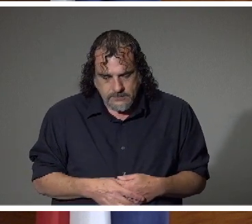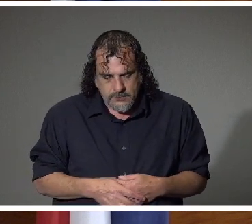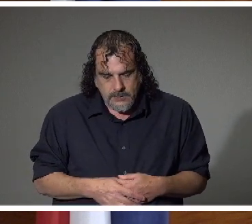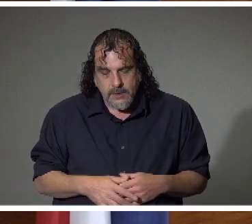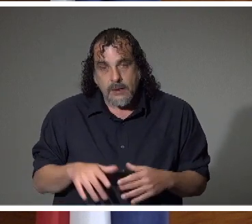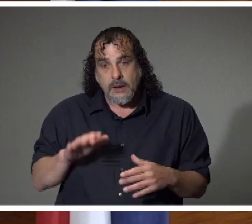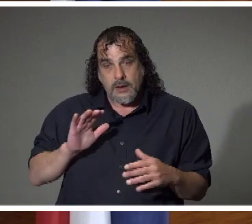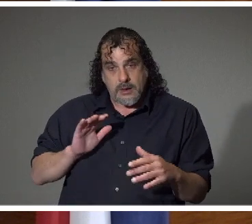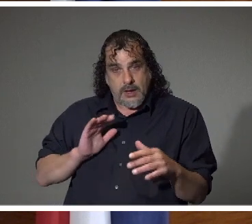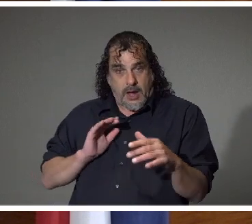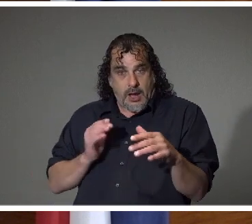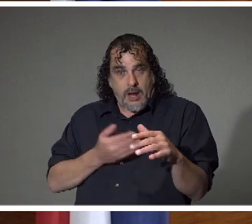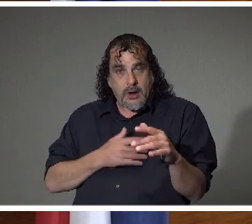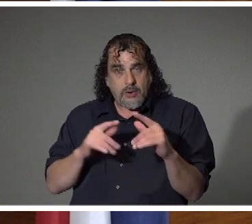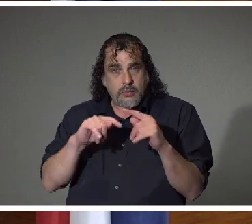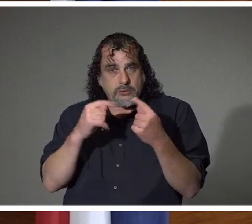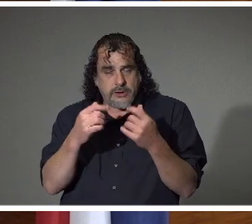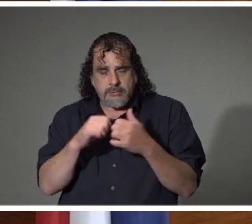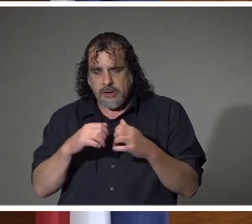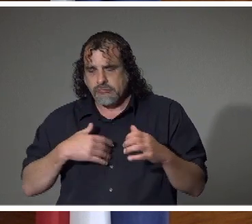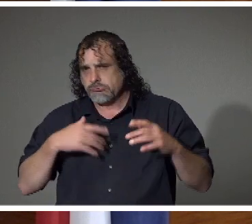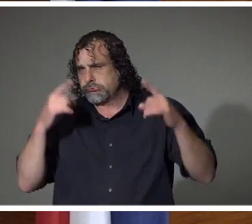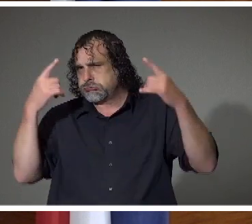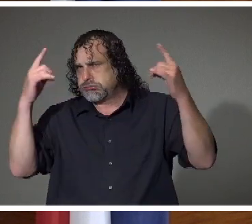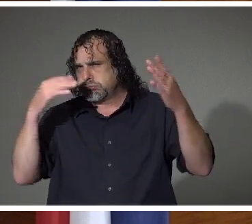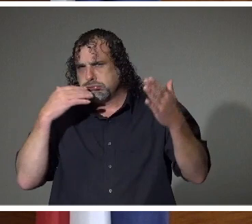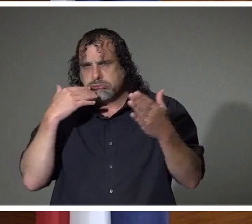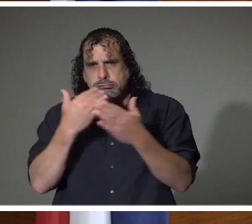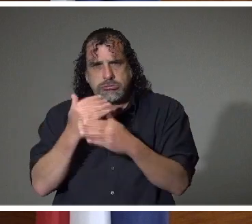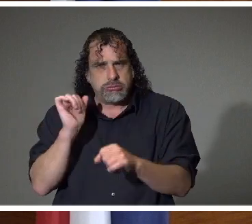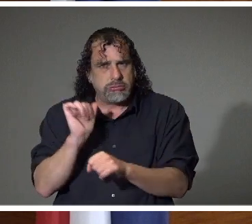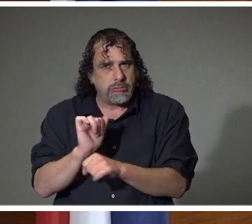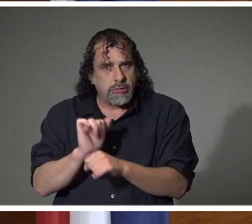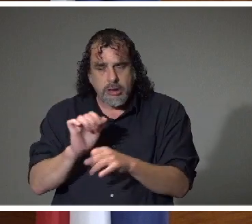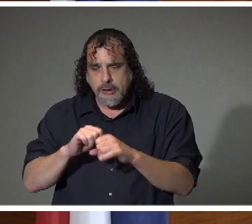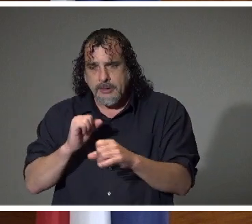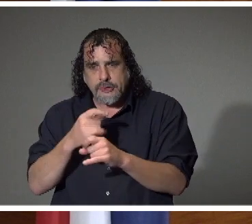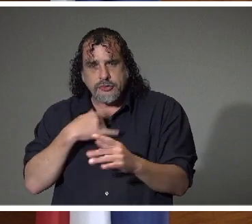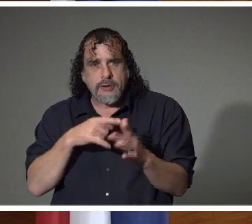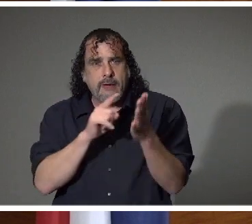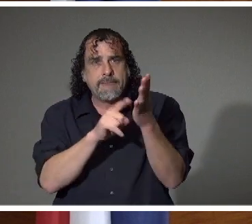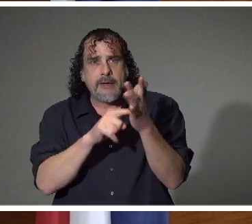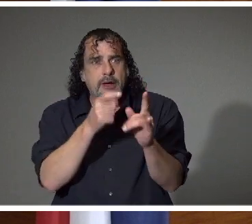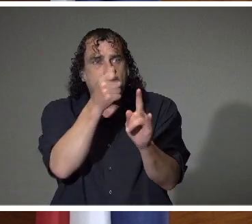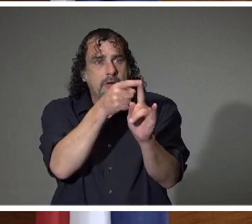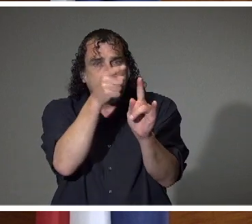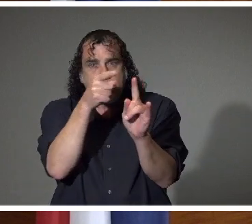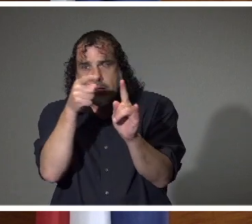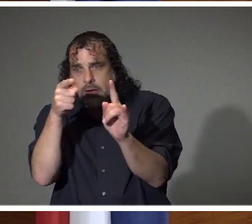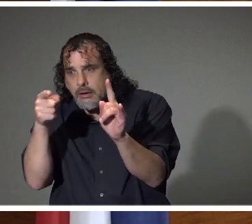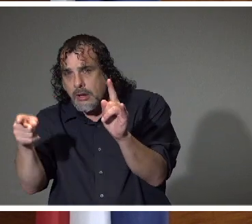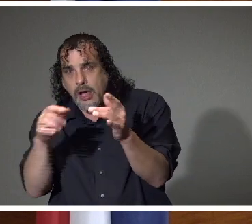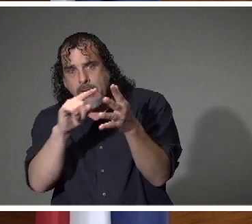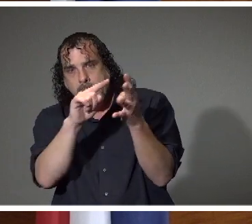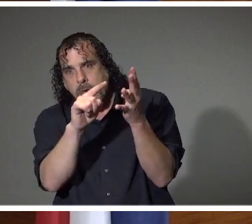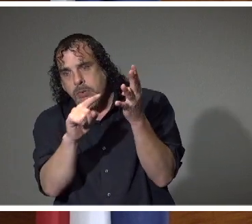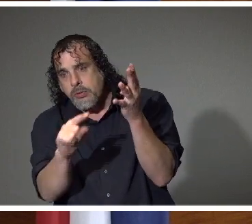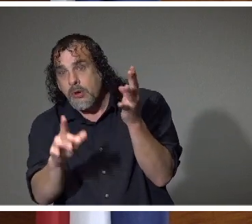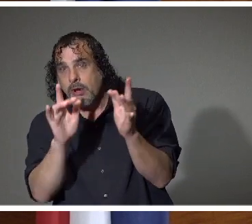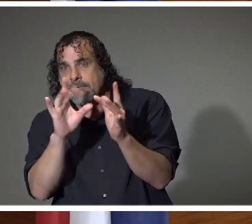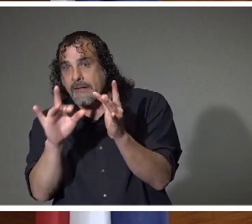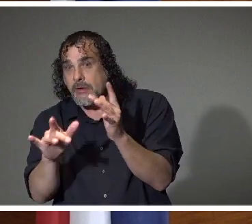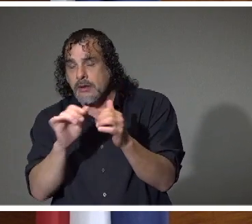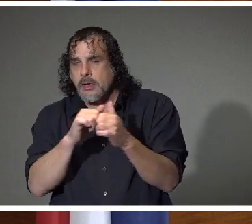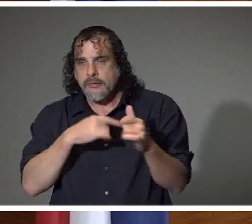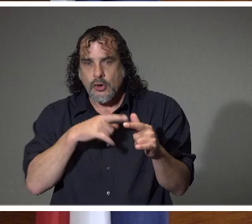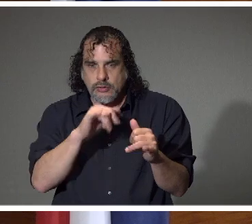team has done tremendous work to make sure that all the cases are investigated and that those that need to be isolated and